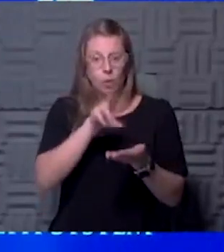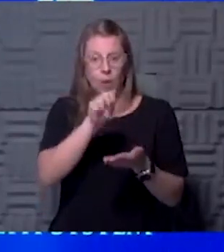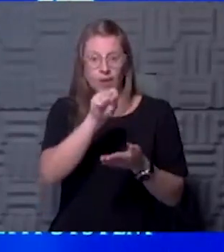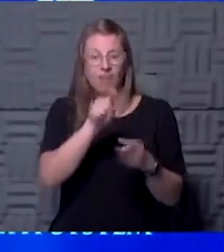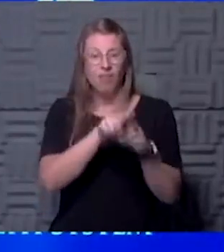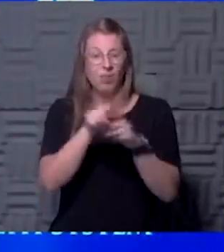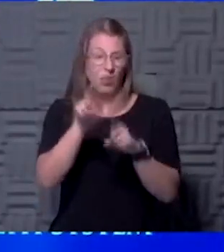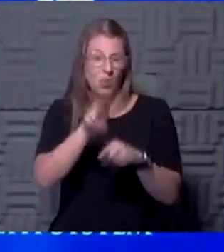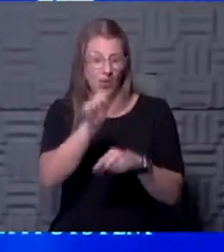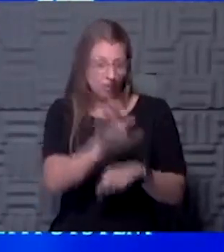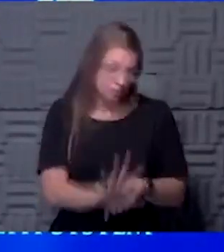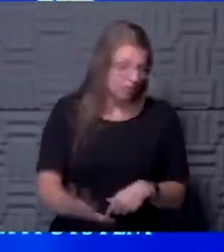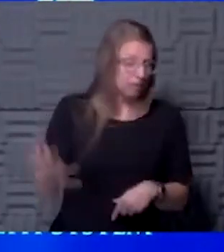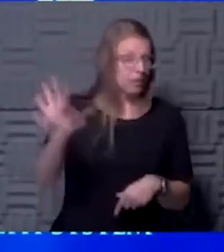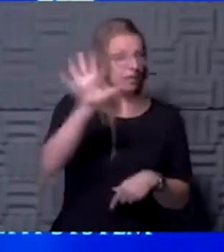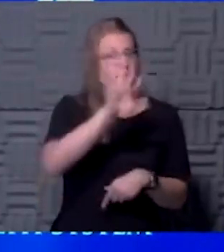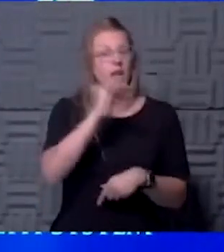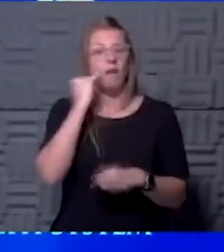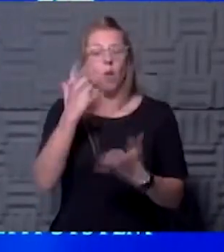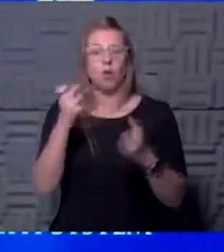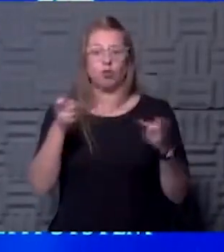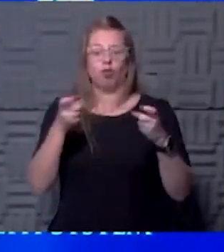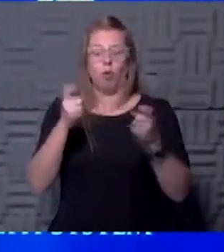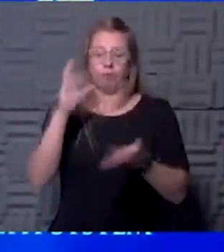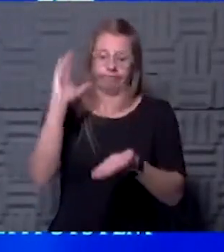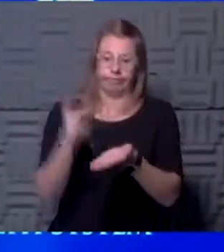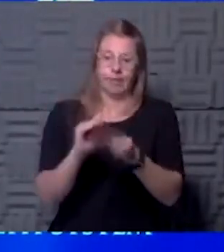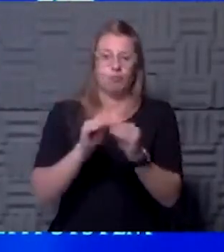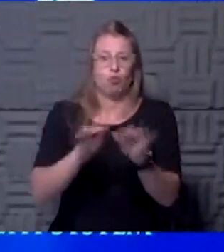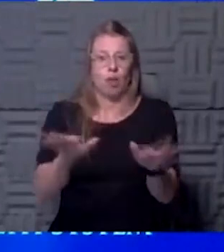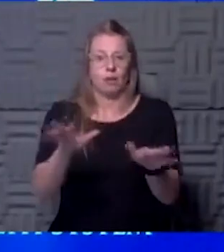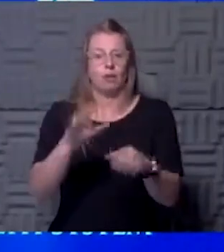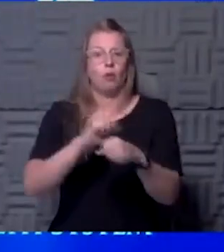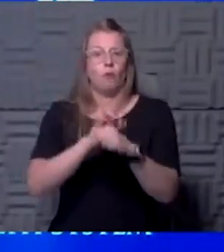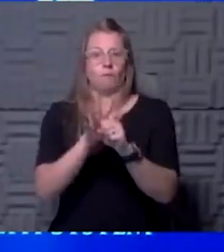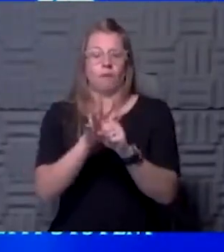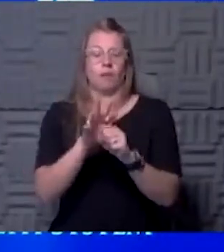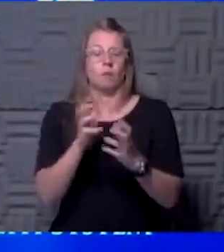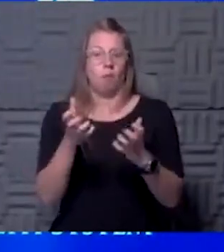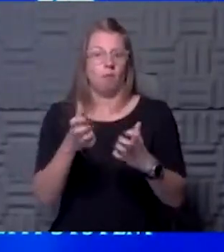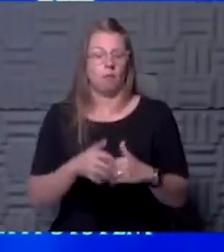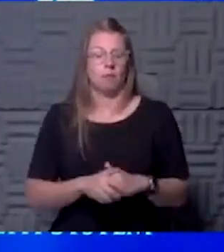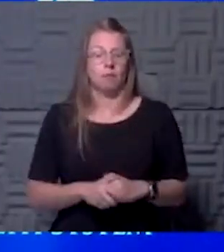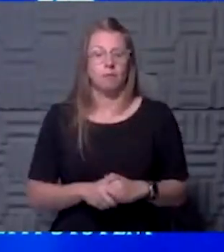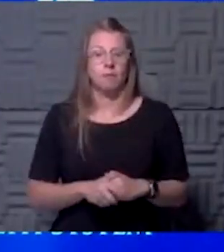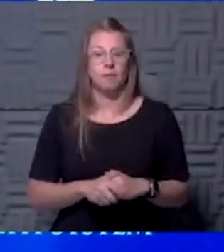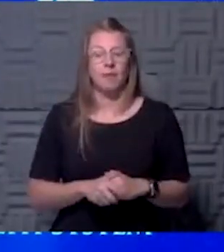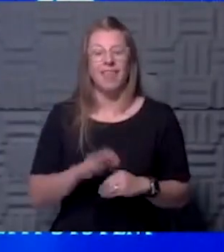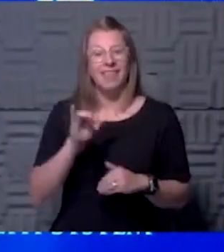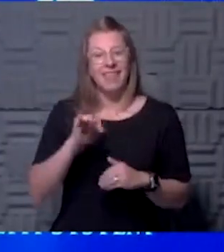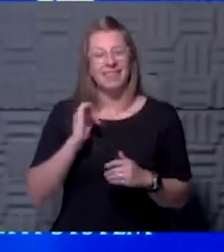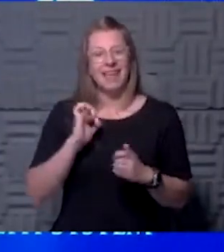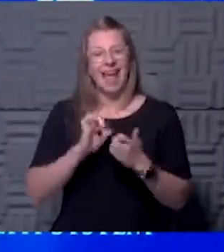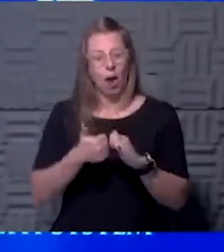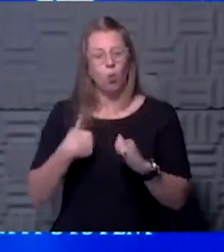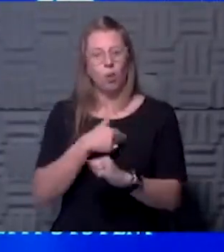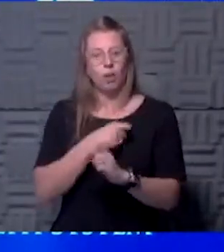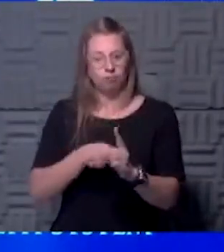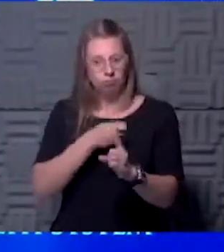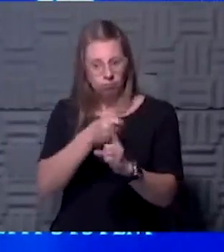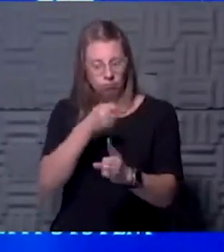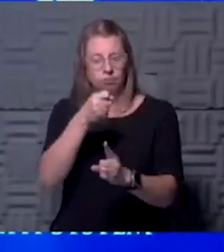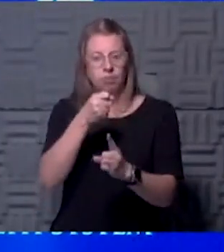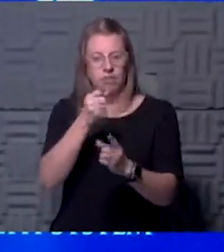spread of coronavirus. And I think what we have to remember is that is how we beat this disease. Yes, we have